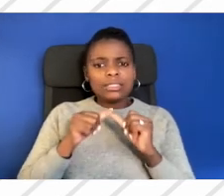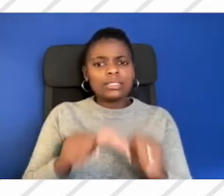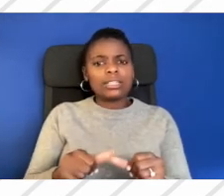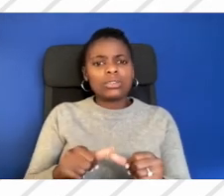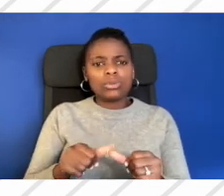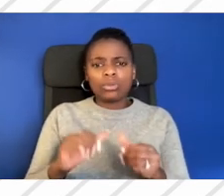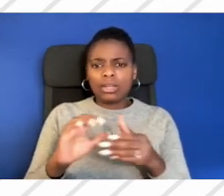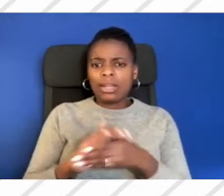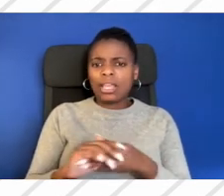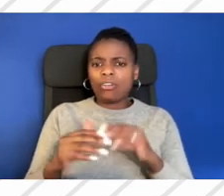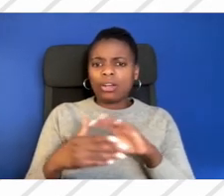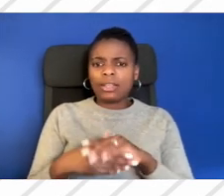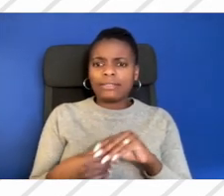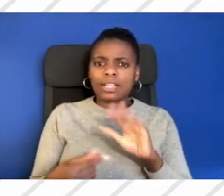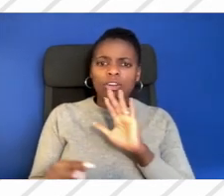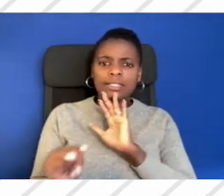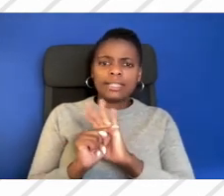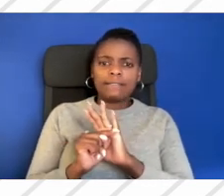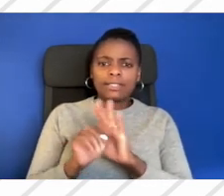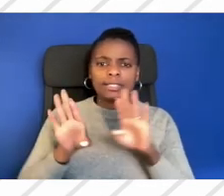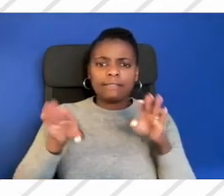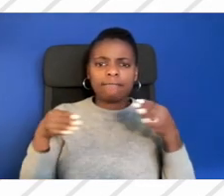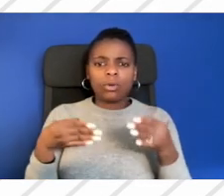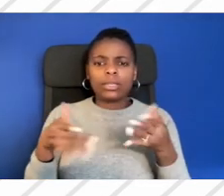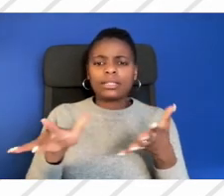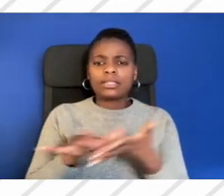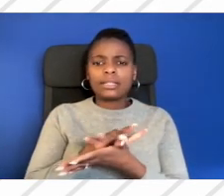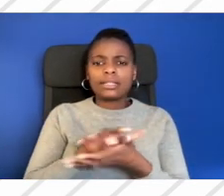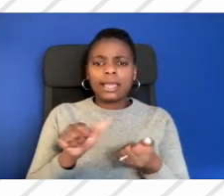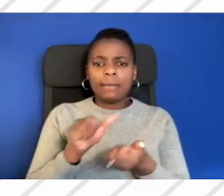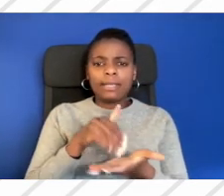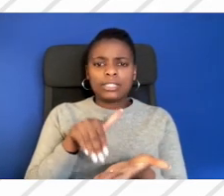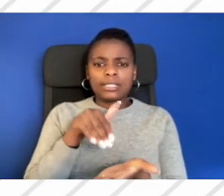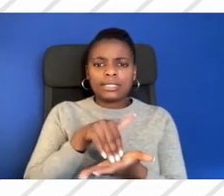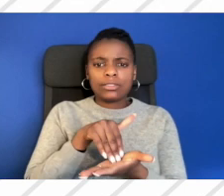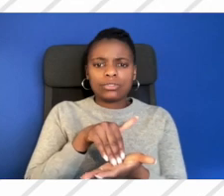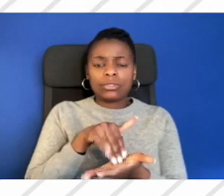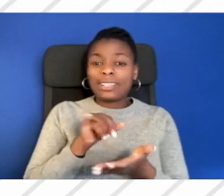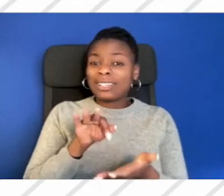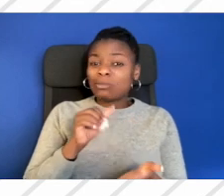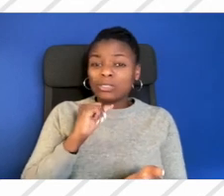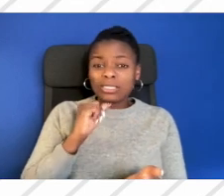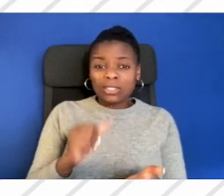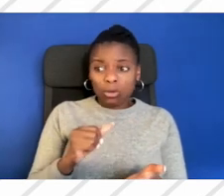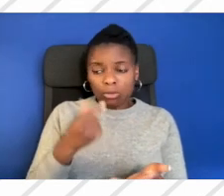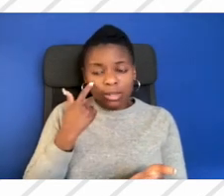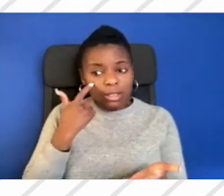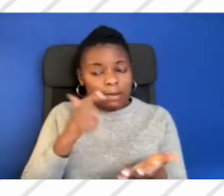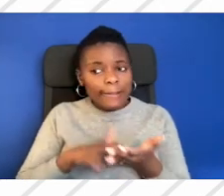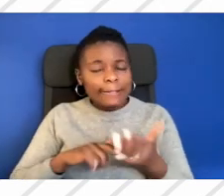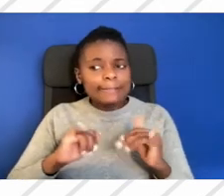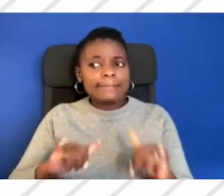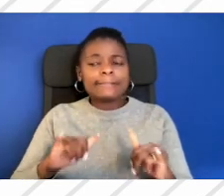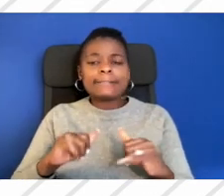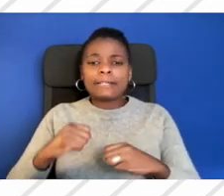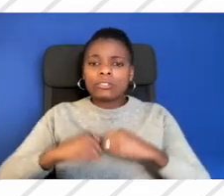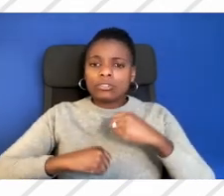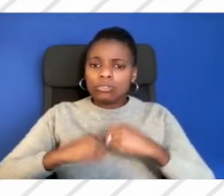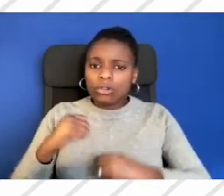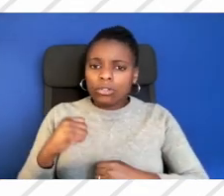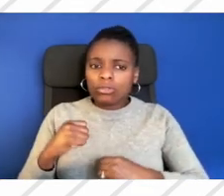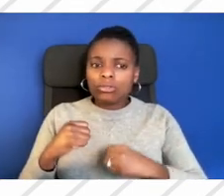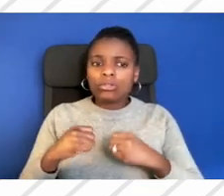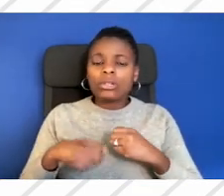are deficit-focused and damage-centered. So if we don't acknowledge the structural, historical causes